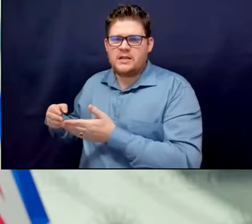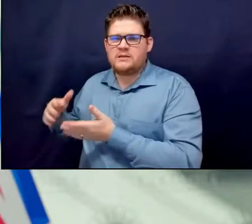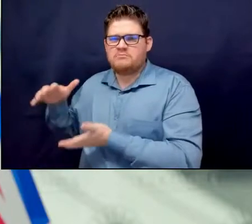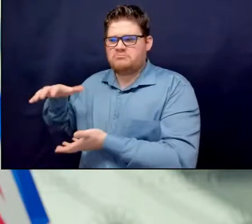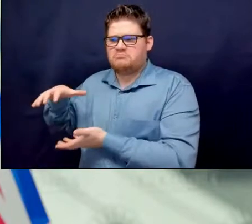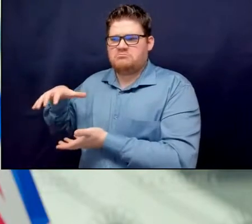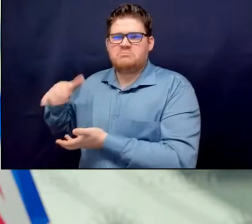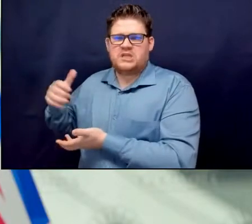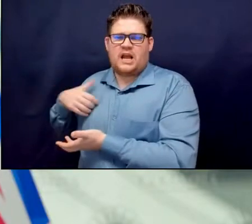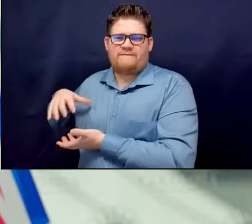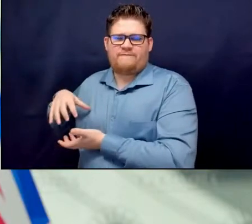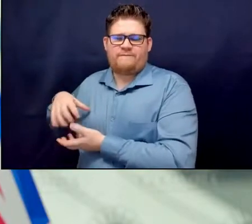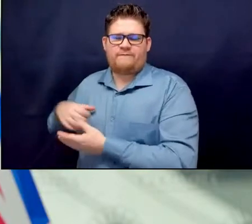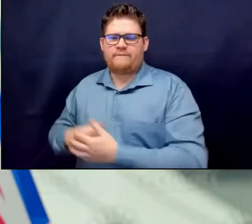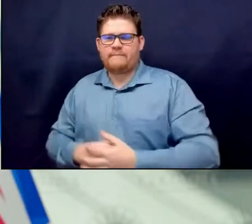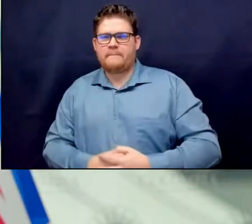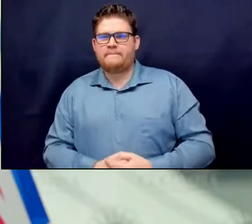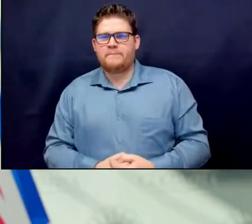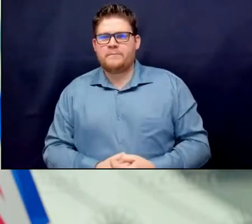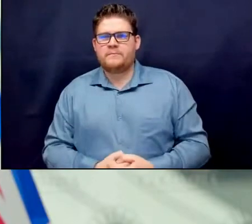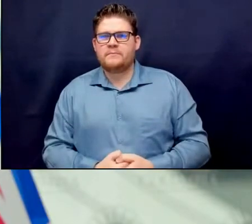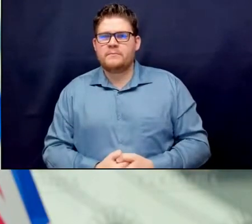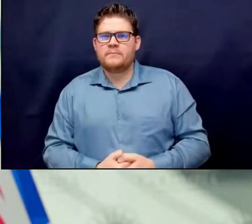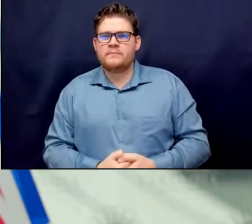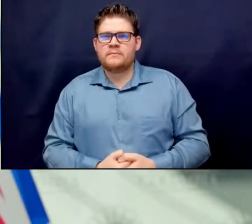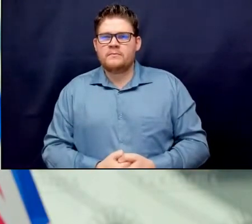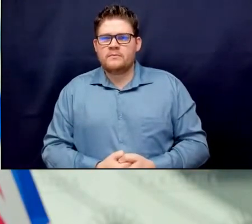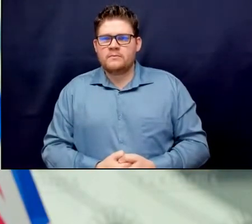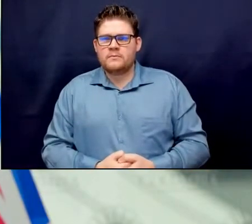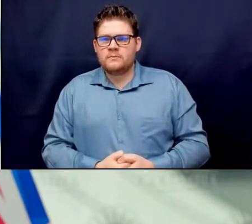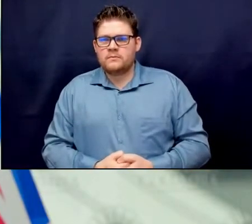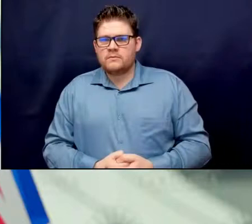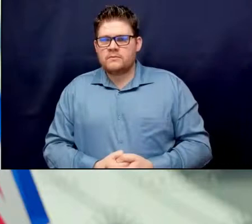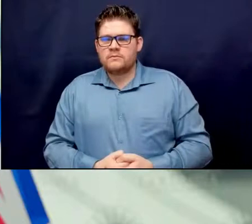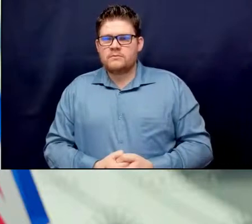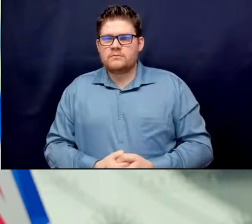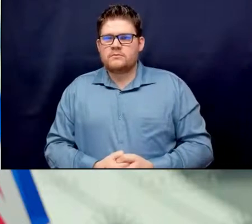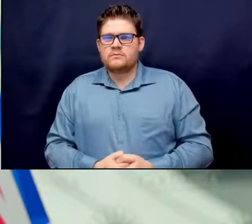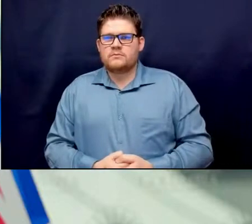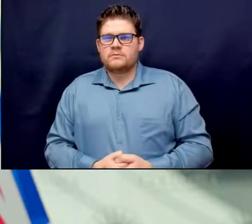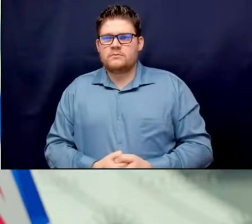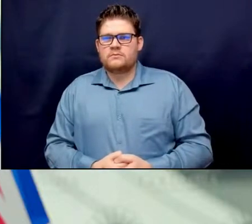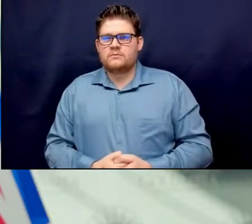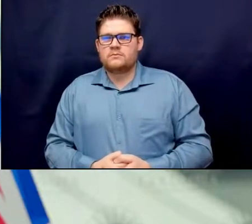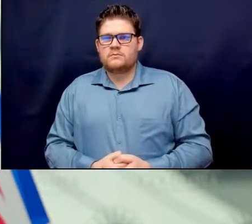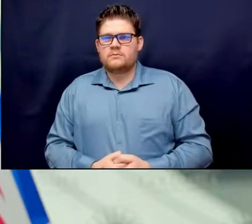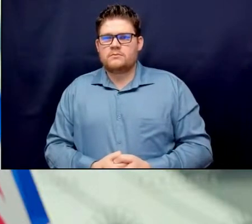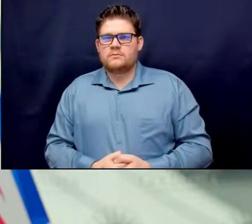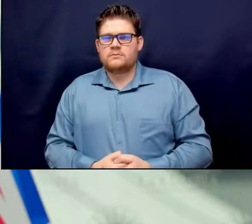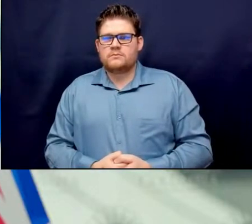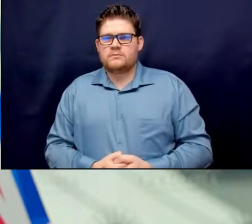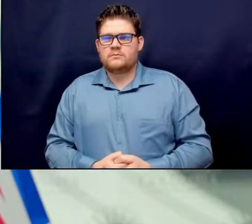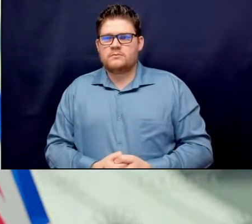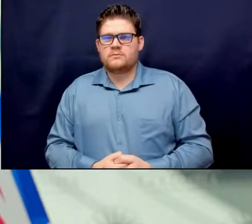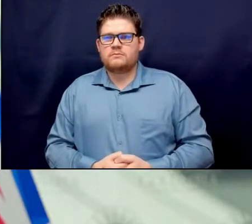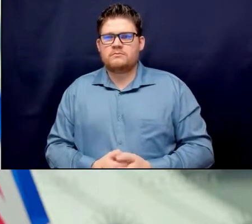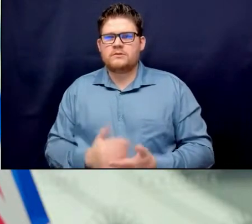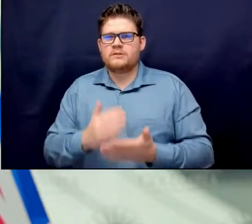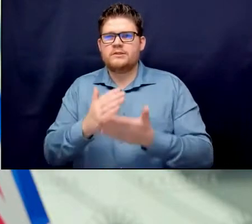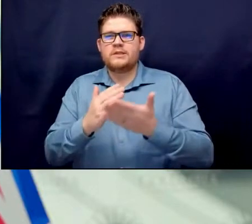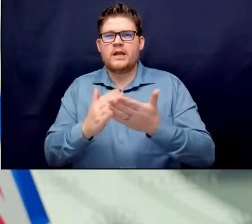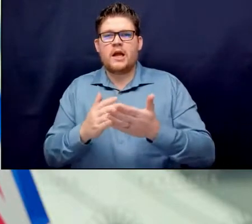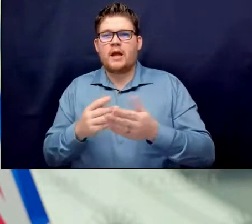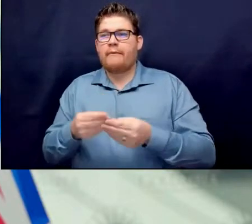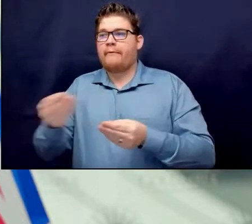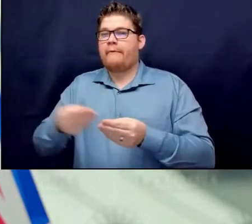563,000 of the current inventory are not suitable for deployment, for takeaway, or personal use. They require special equipment, administration by trained